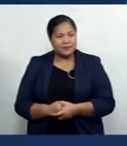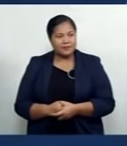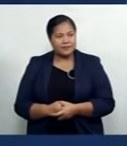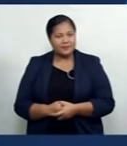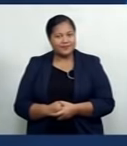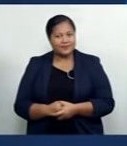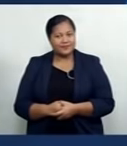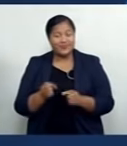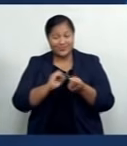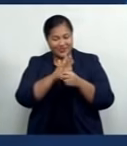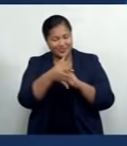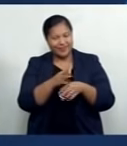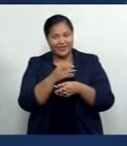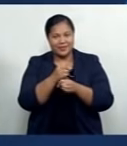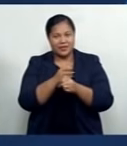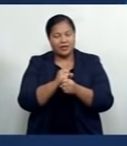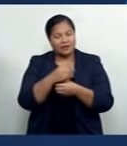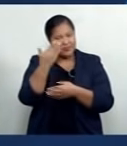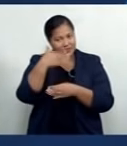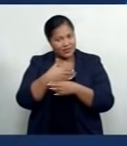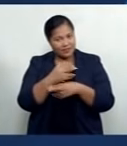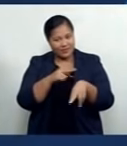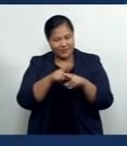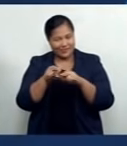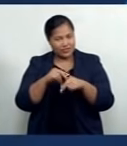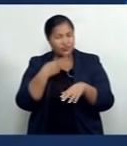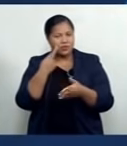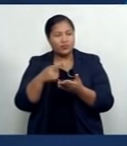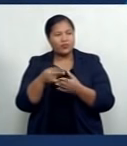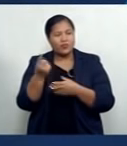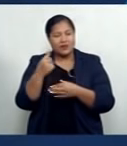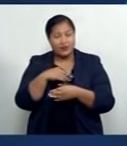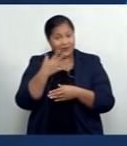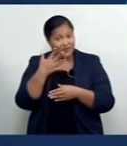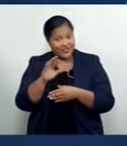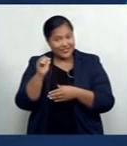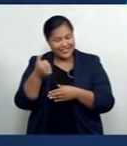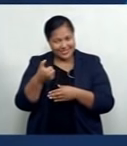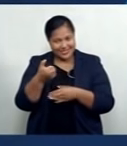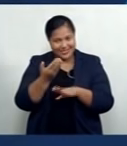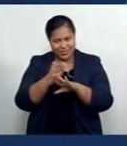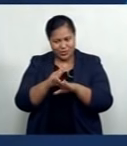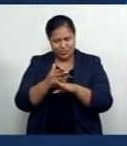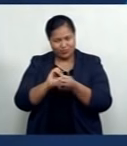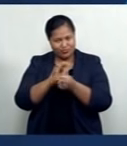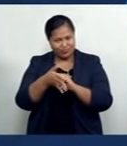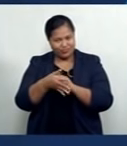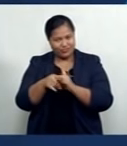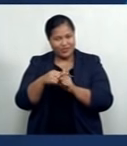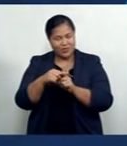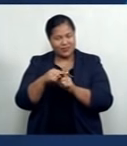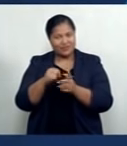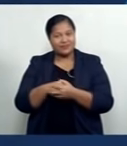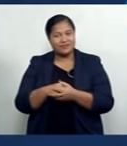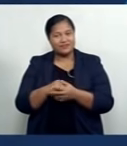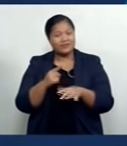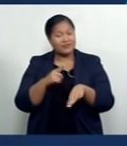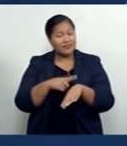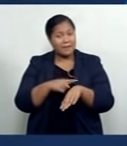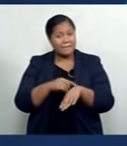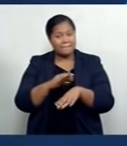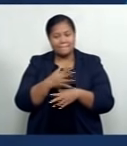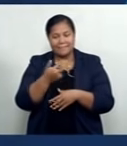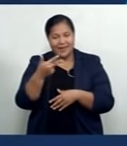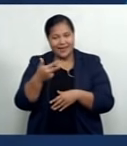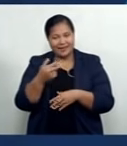And to our COVID-19 update for tonight, Fiji recorded 156 new COVID-19 infections for the period ending 8